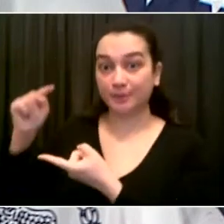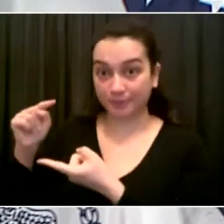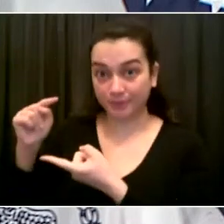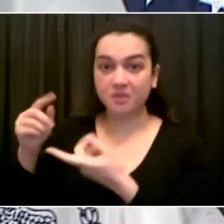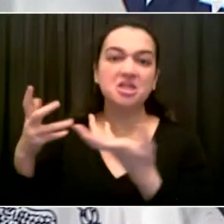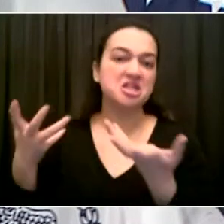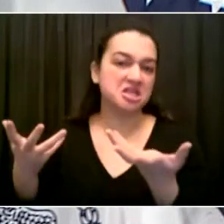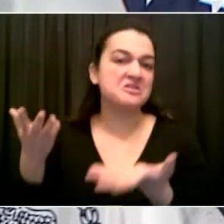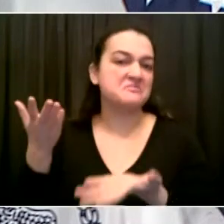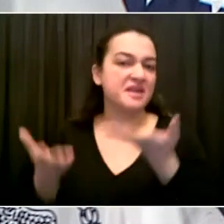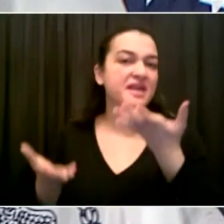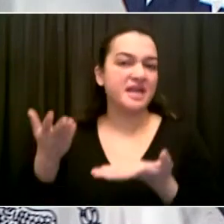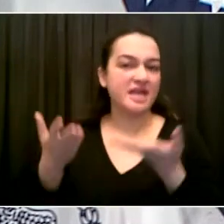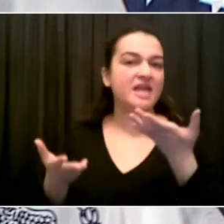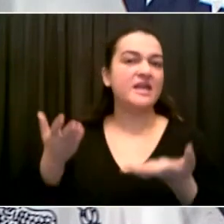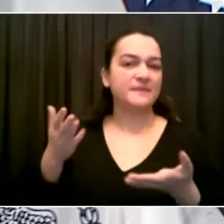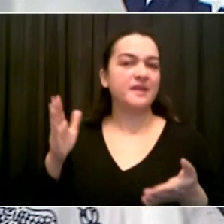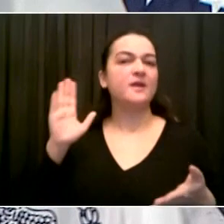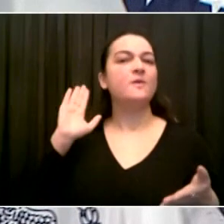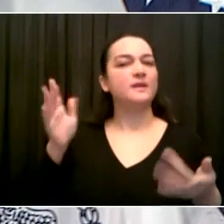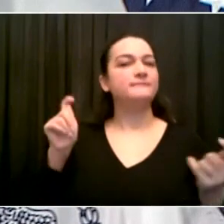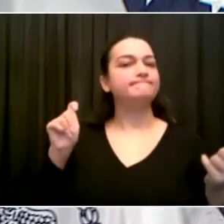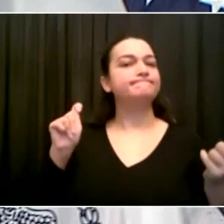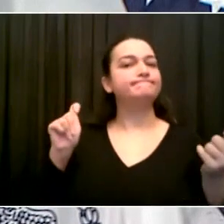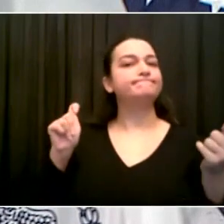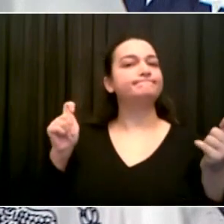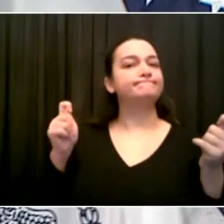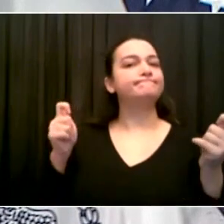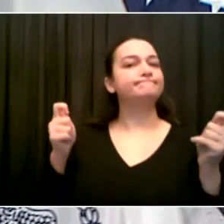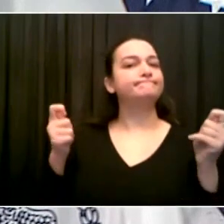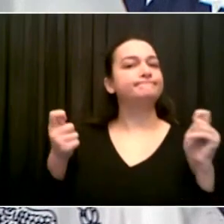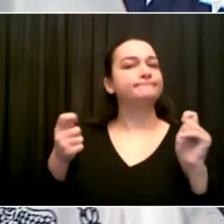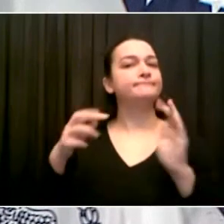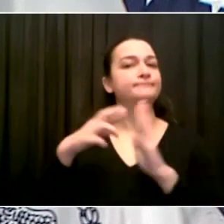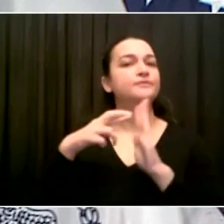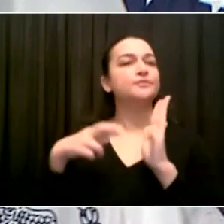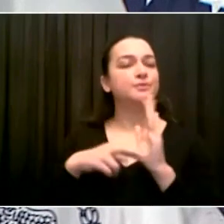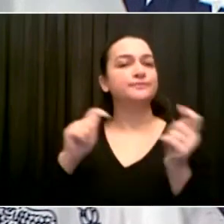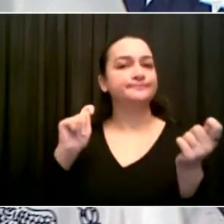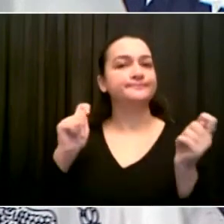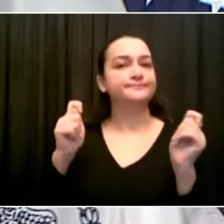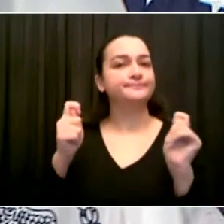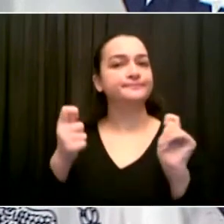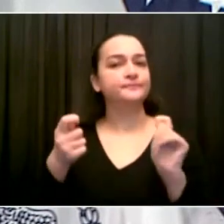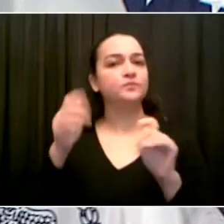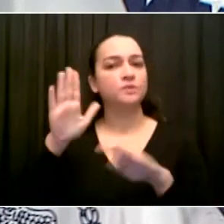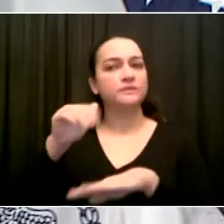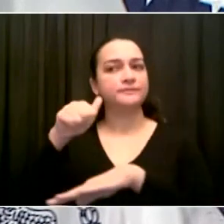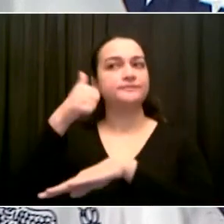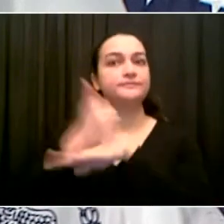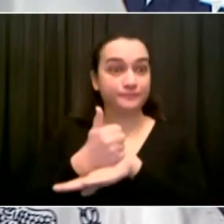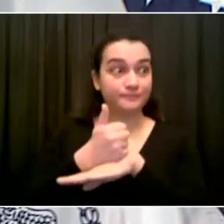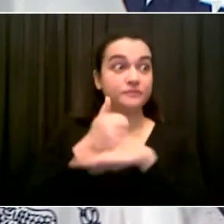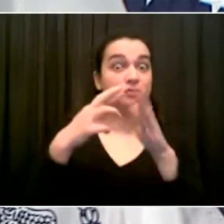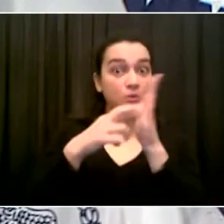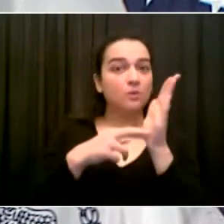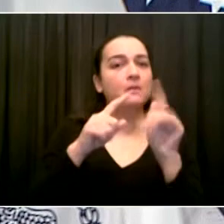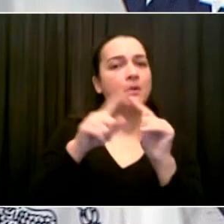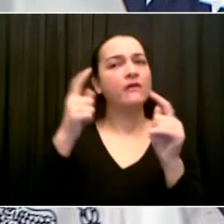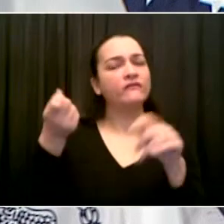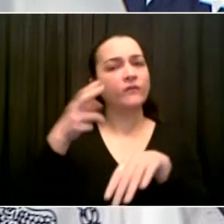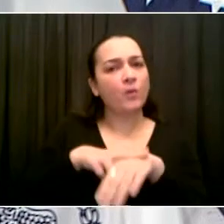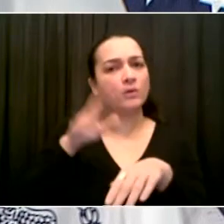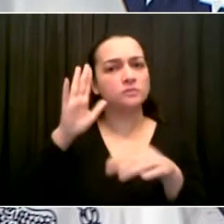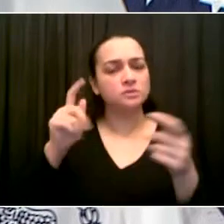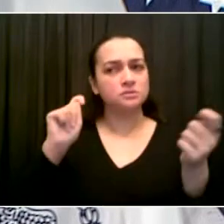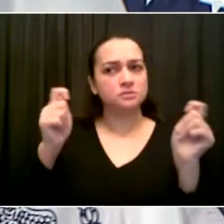summer there's ways of doing things differently and giving people a little more freedom. But look, the rules in place, last I've heard certainly the rules